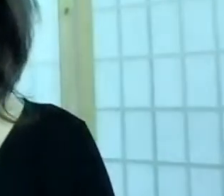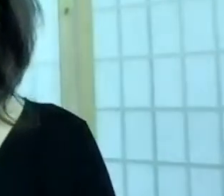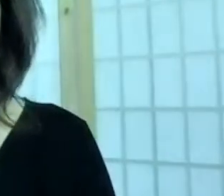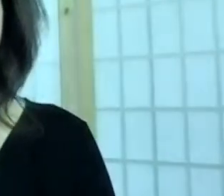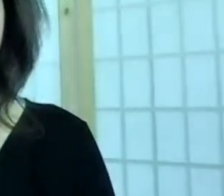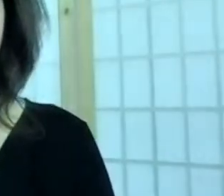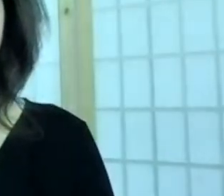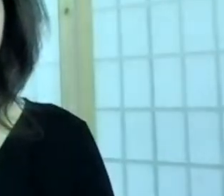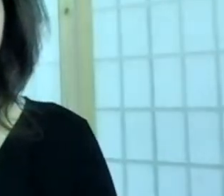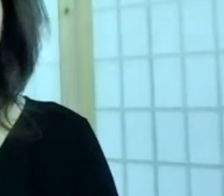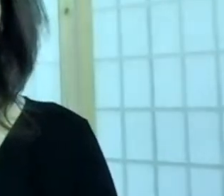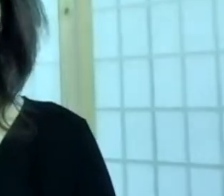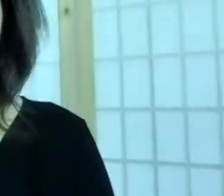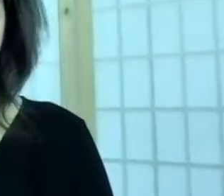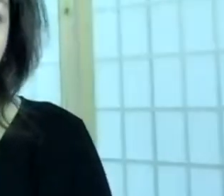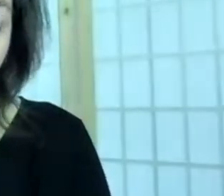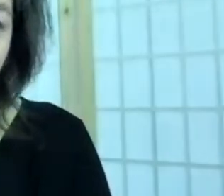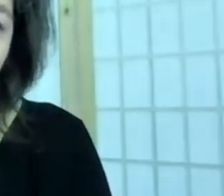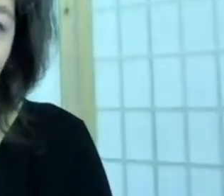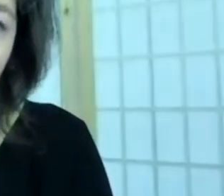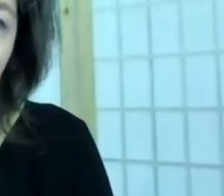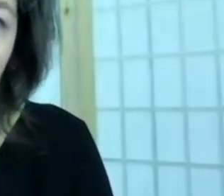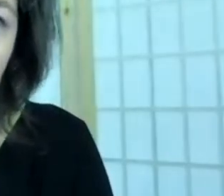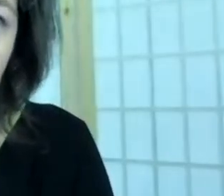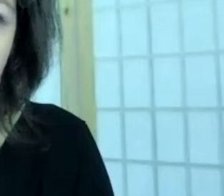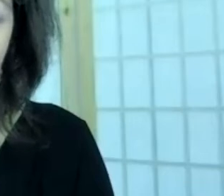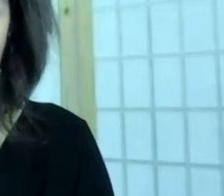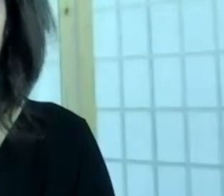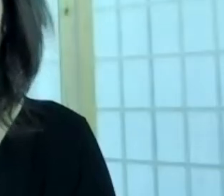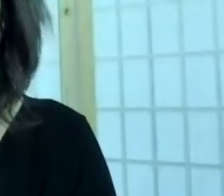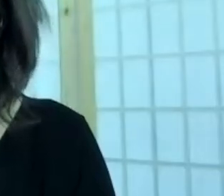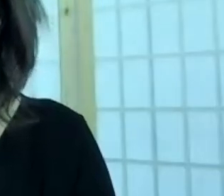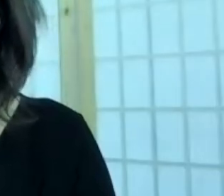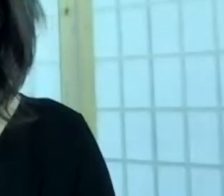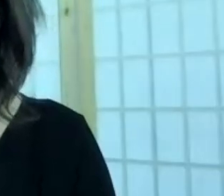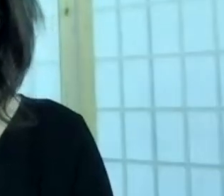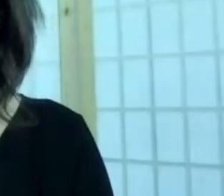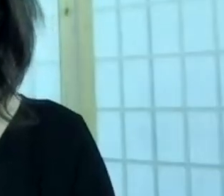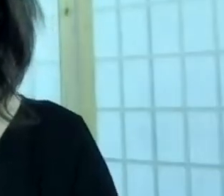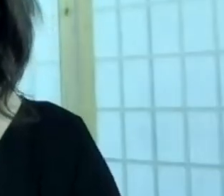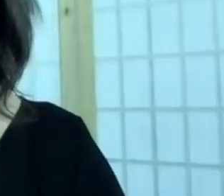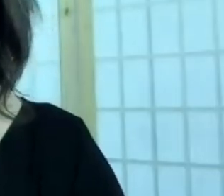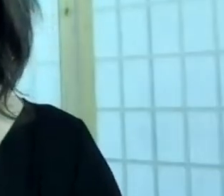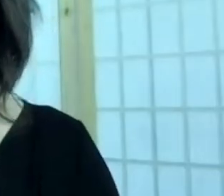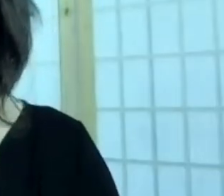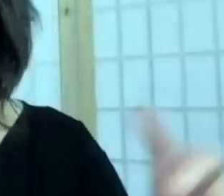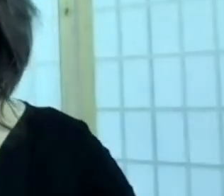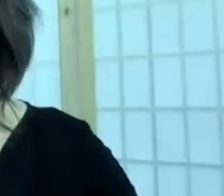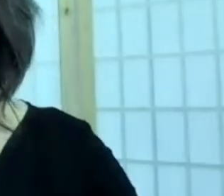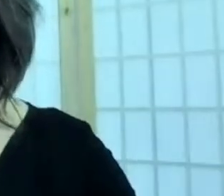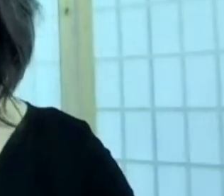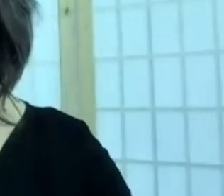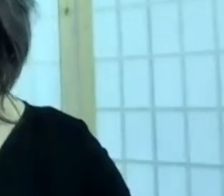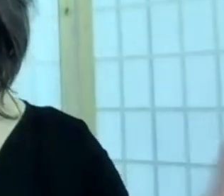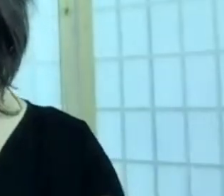that insight and input. If time allows, we'll go to some questions. For all of you who are staring at the